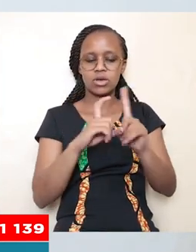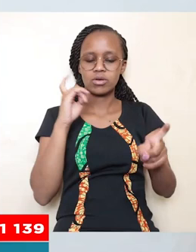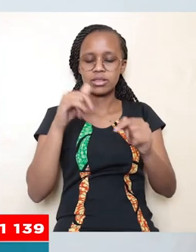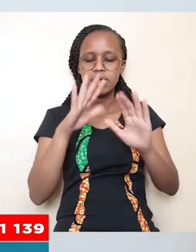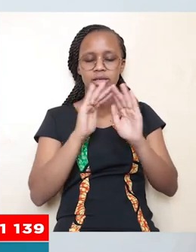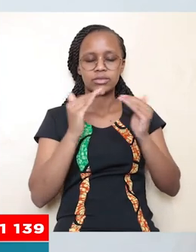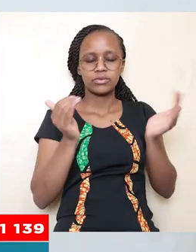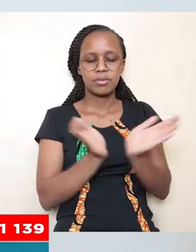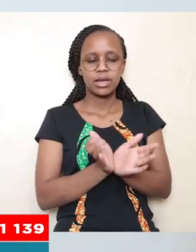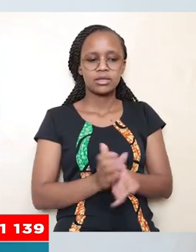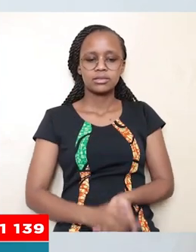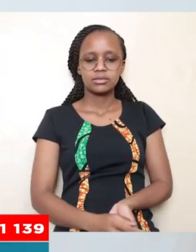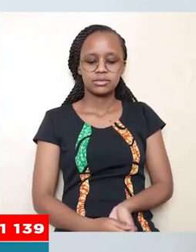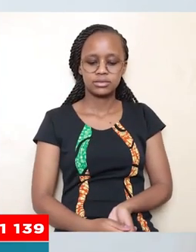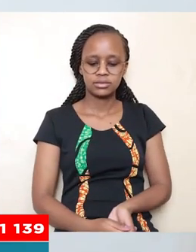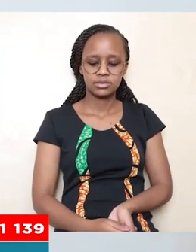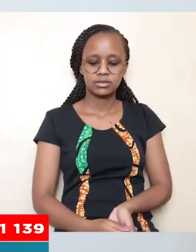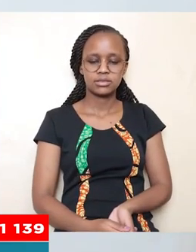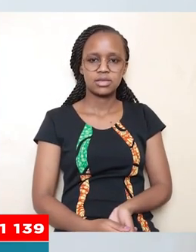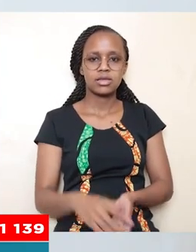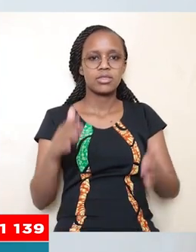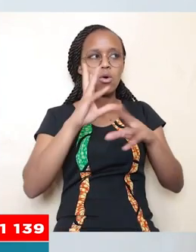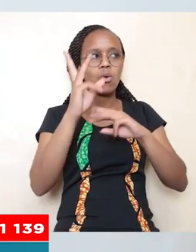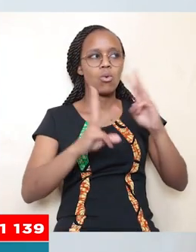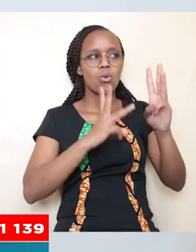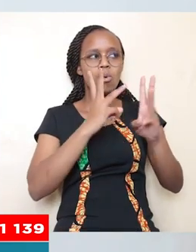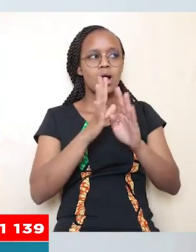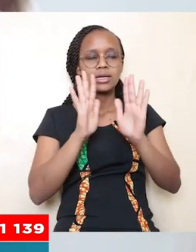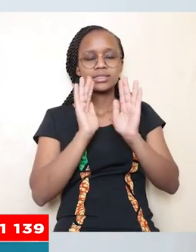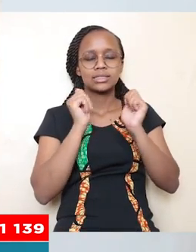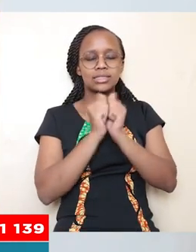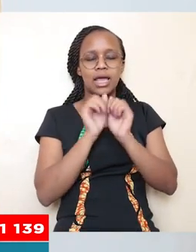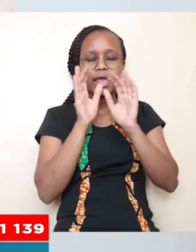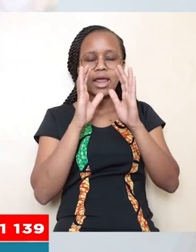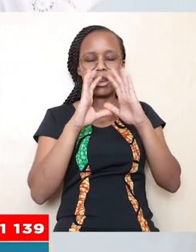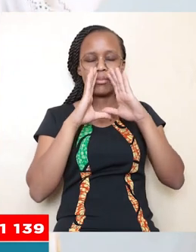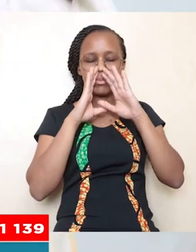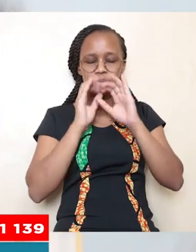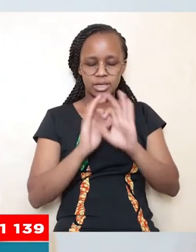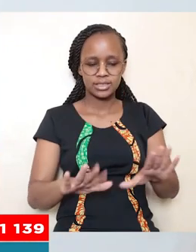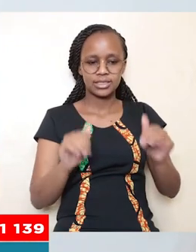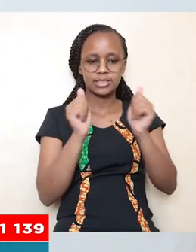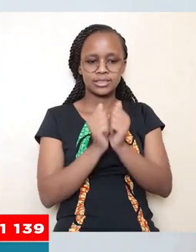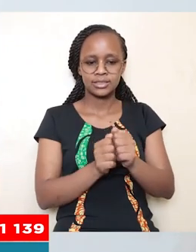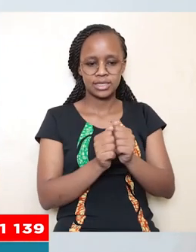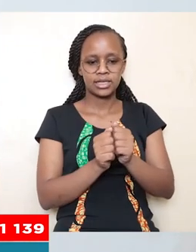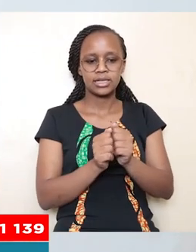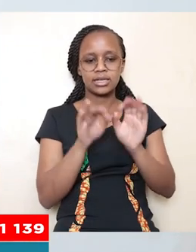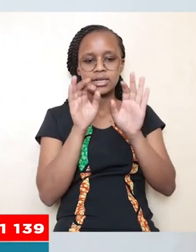with in this family. Every child comes in this world with 10 blessings. And blessing number 10 is